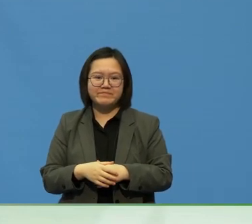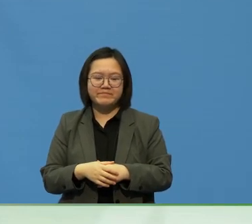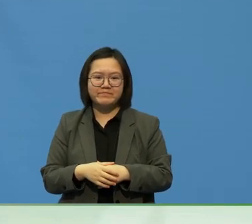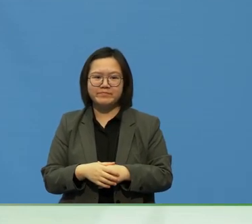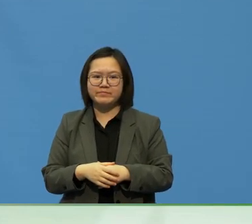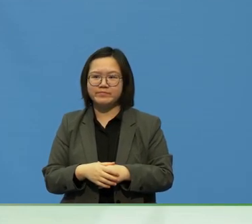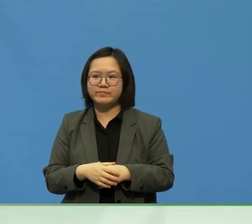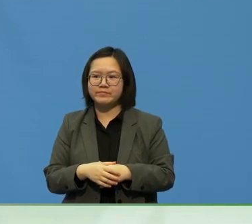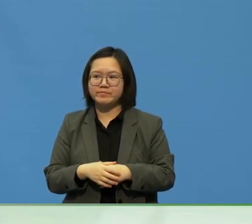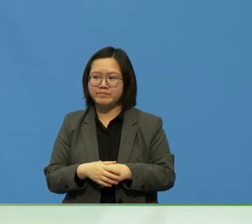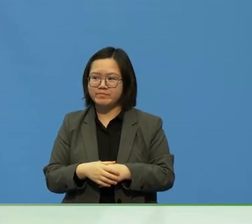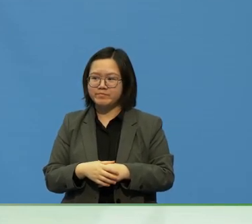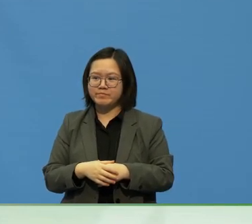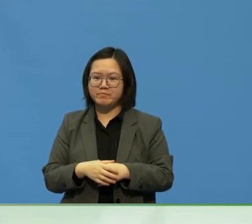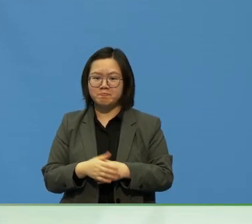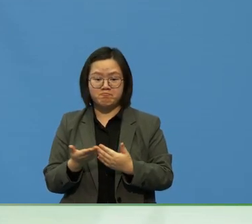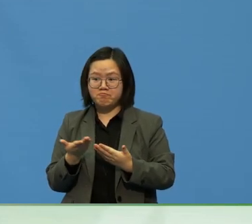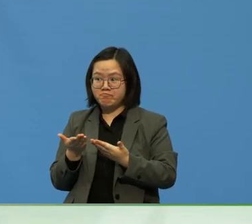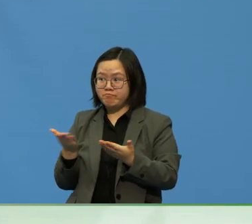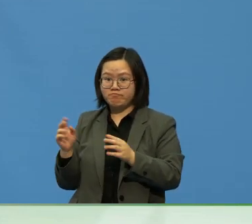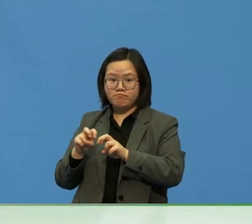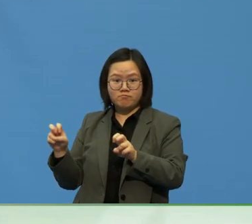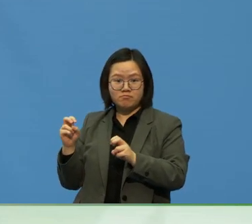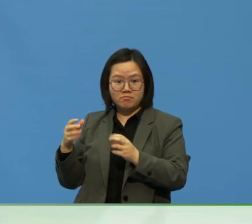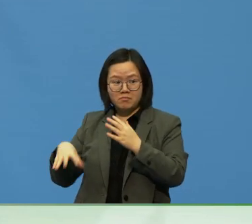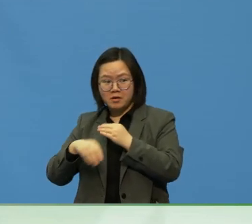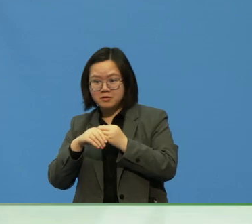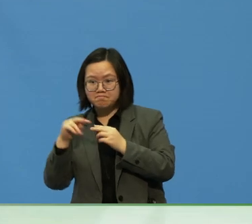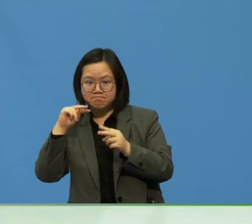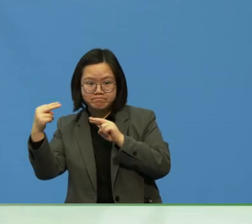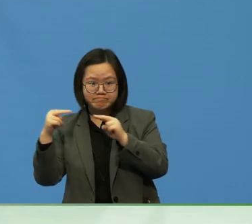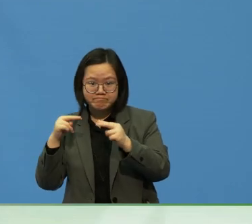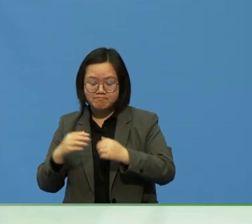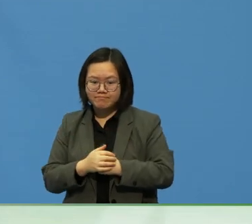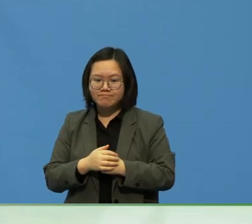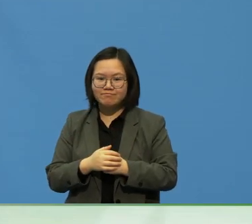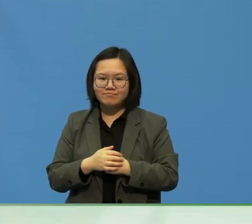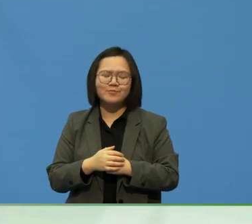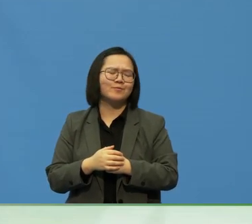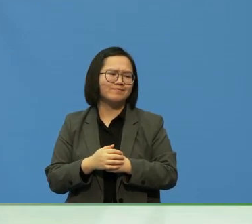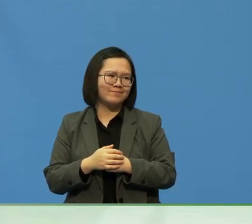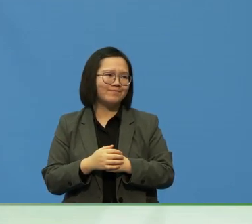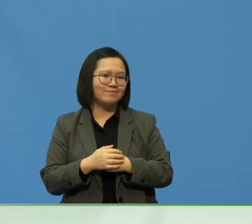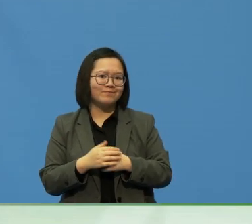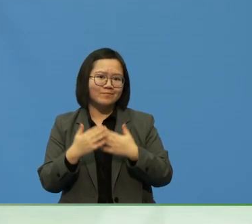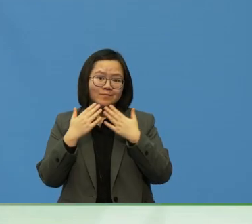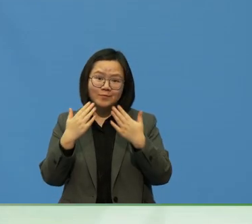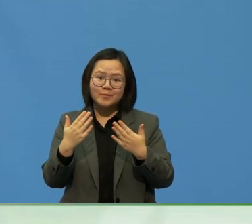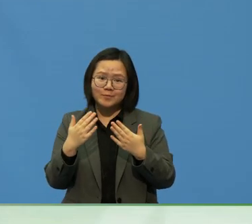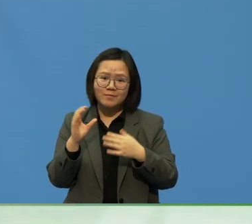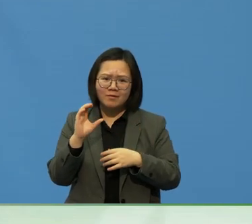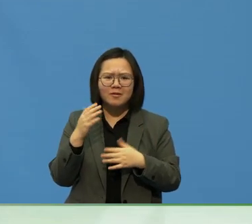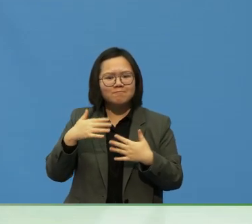Anything that one of you wants to add? Can I have one thing? Thank you. Thanks, Carla. That was so interesting to hear that. And